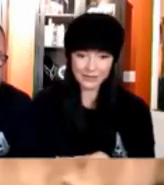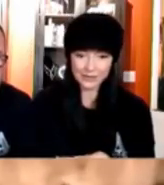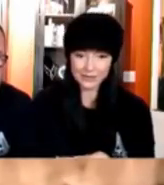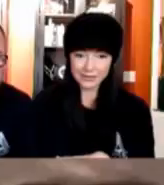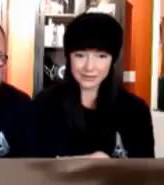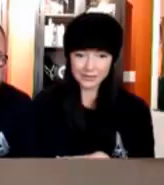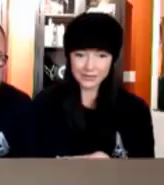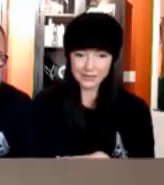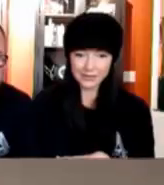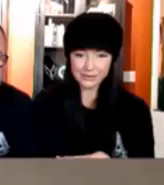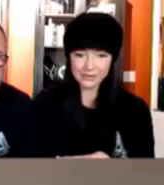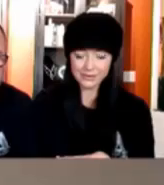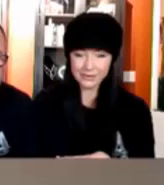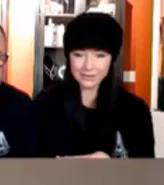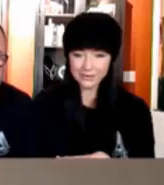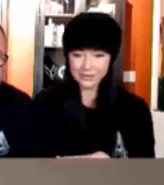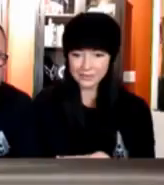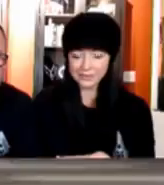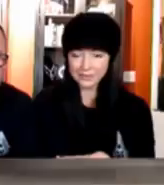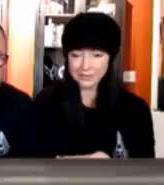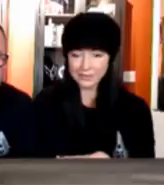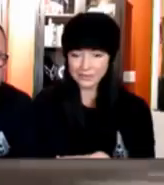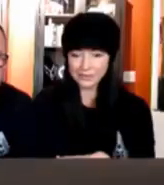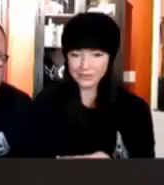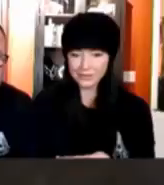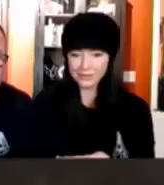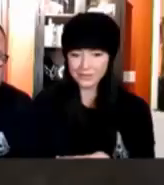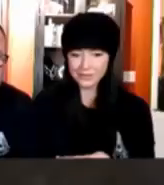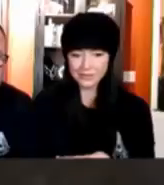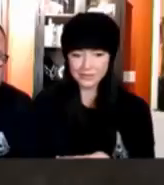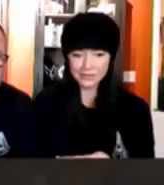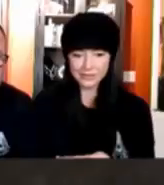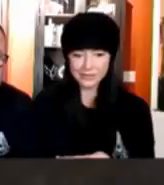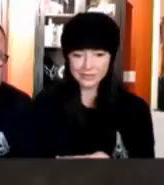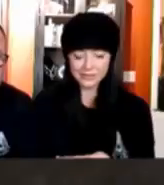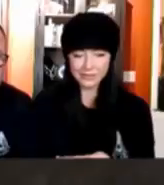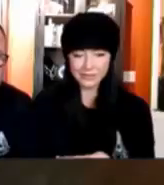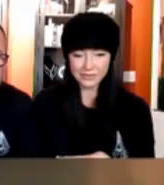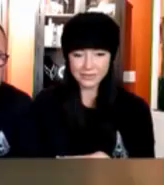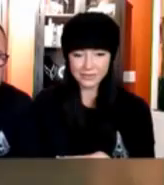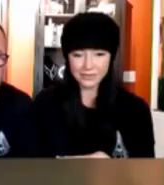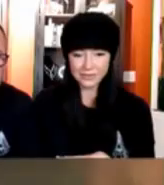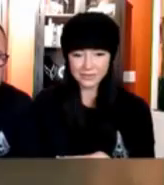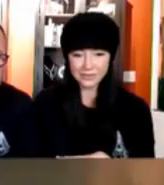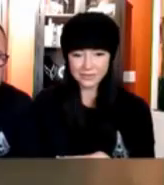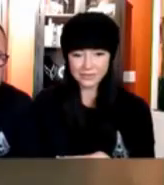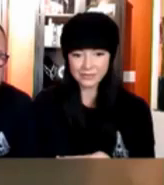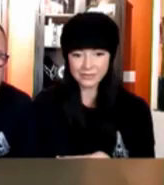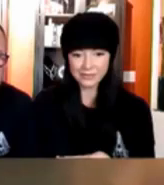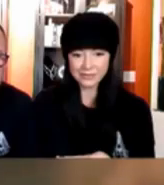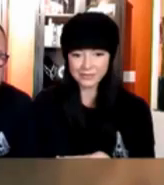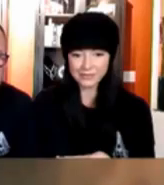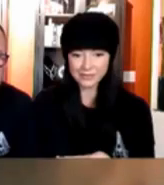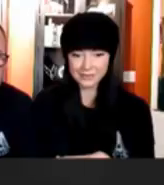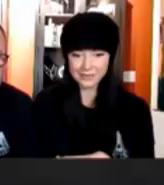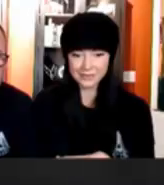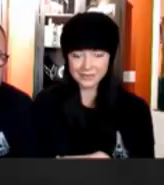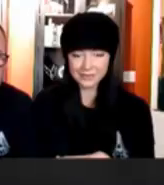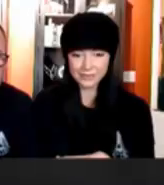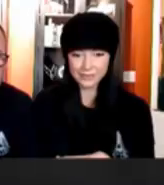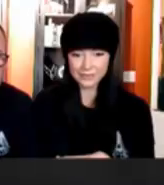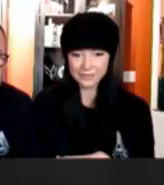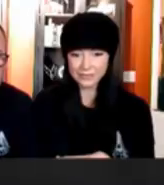they radically changed the behavior of the deer. The deer started avoiding certain parts of the park, the places where they could be trapped